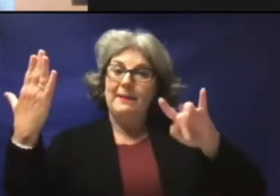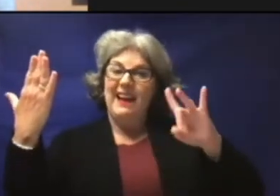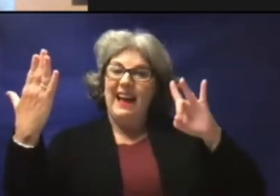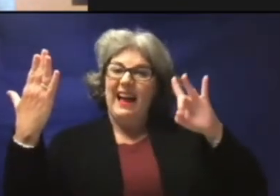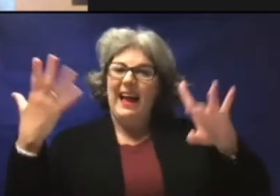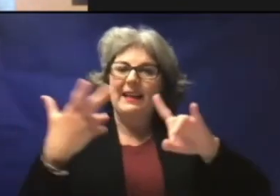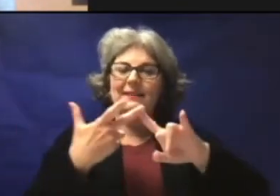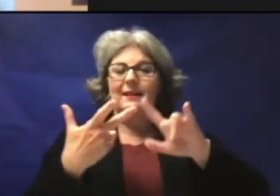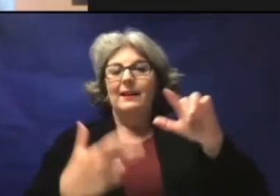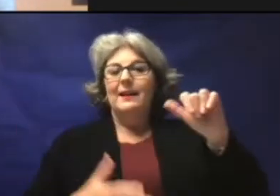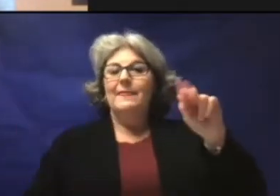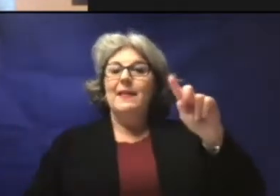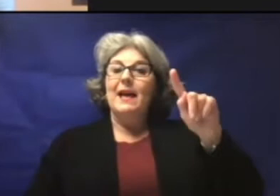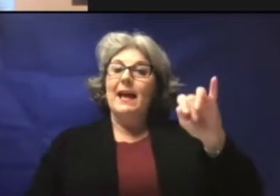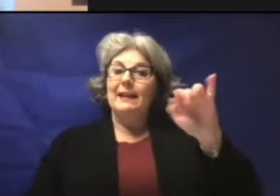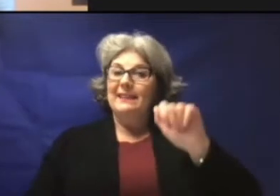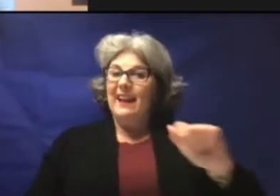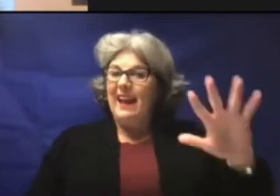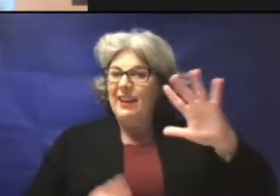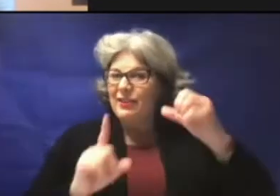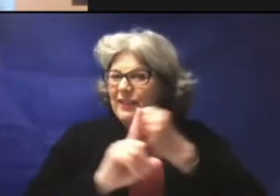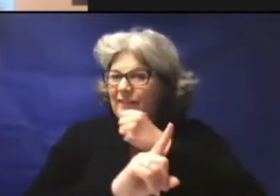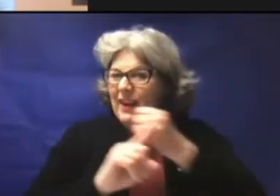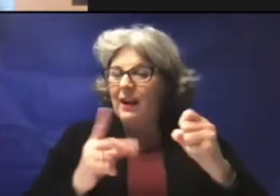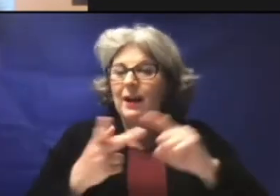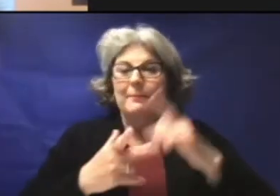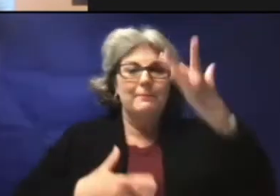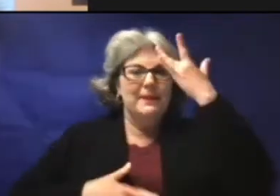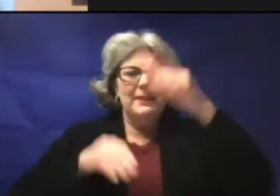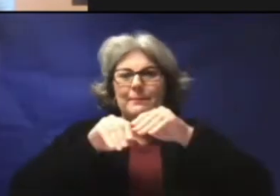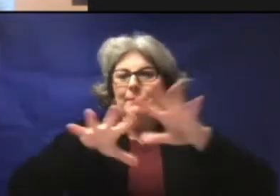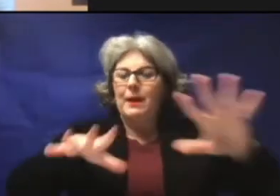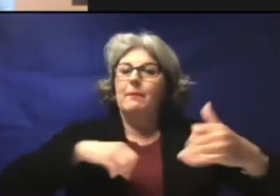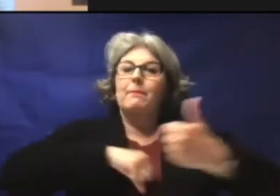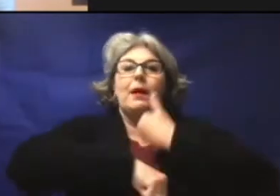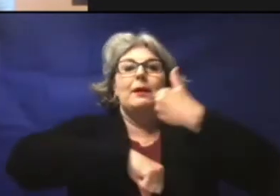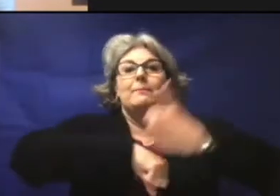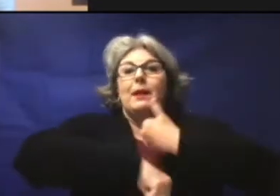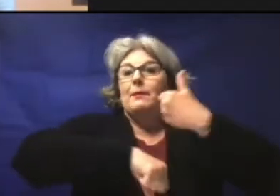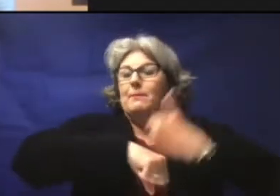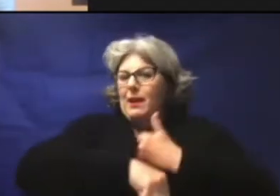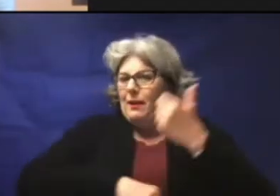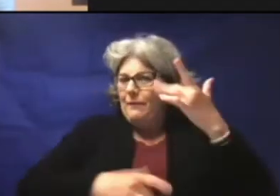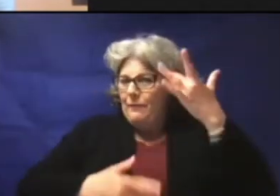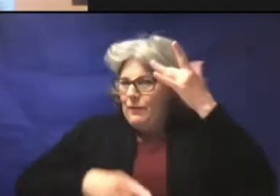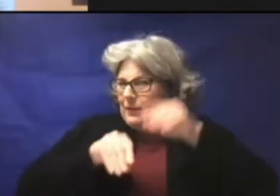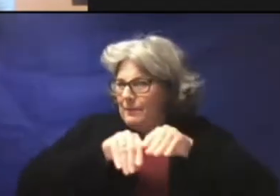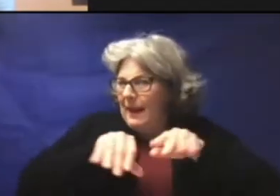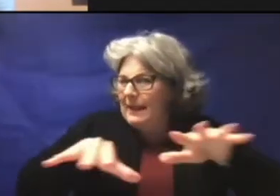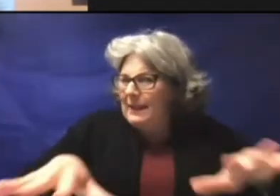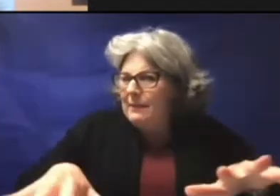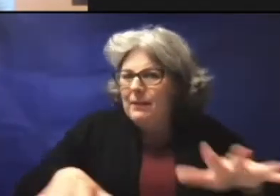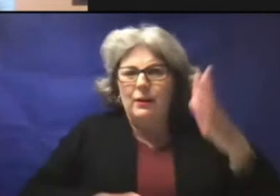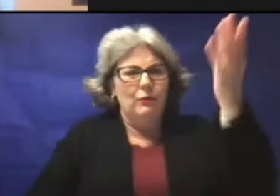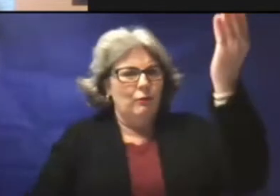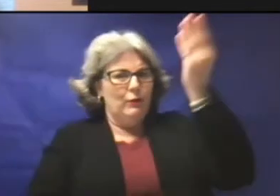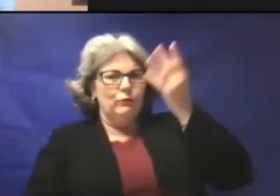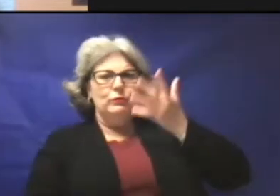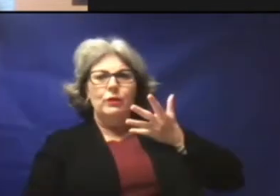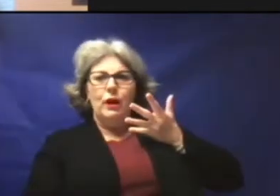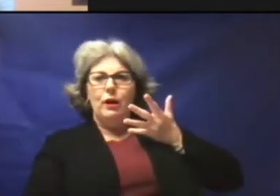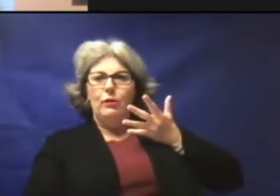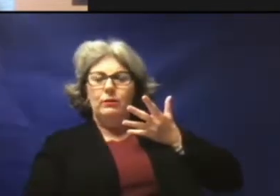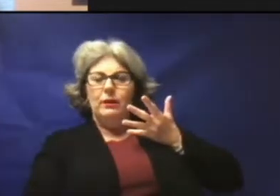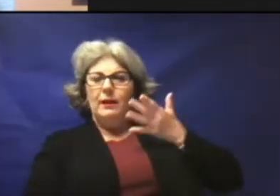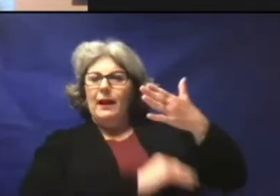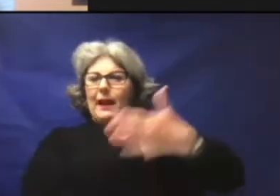the anti-Asian violence, but also the pandemic. We're being blamed for the pandemic. We were told, and the country